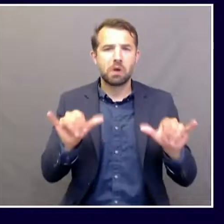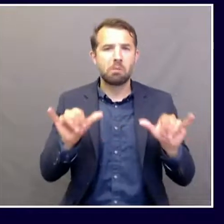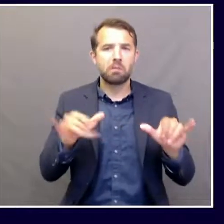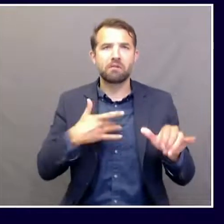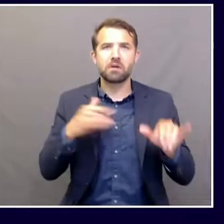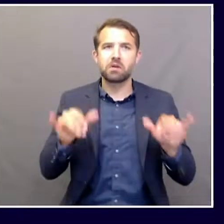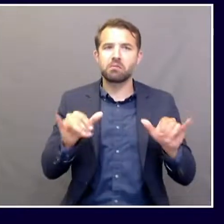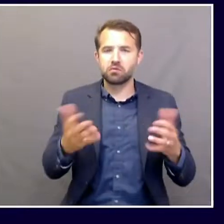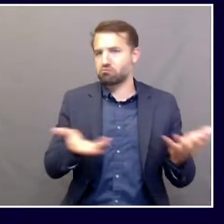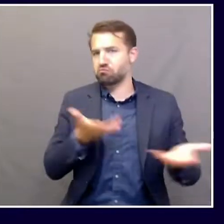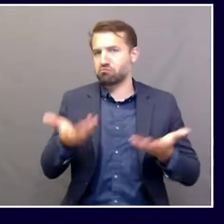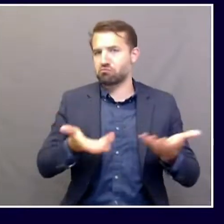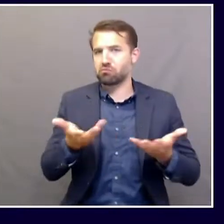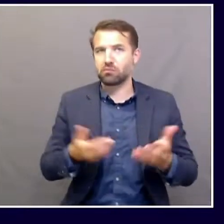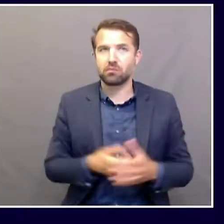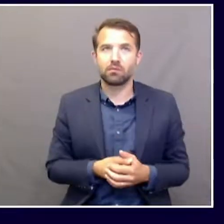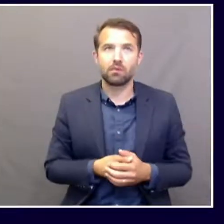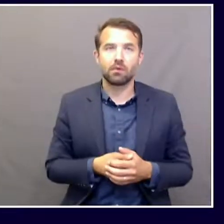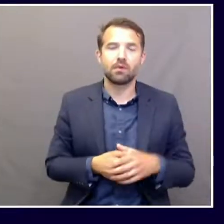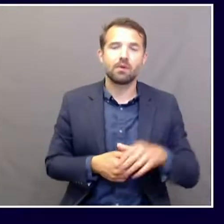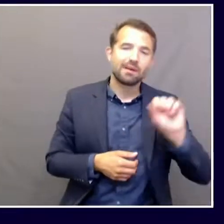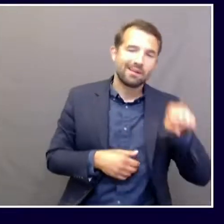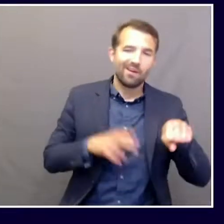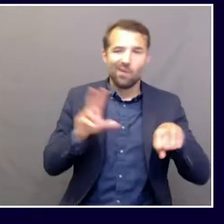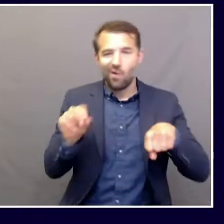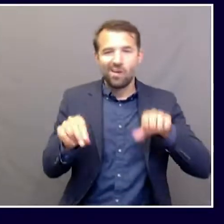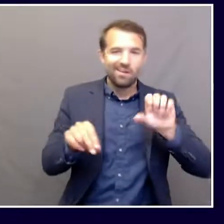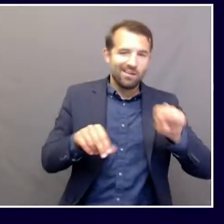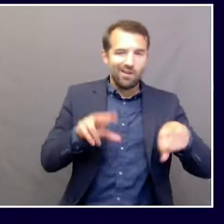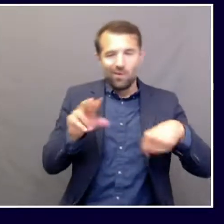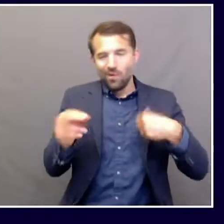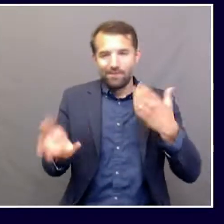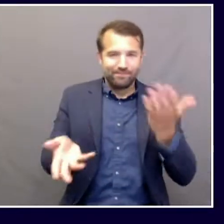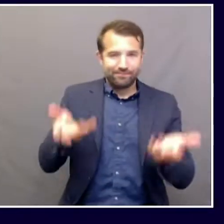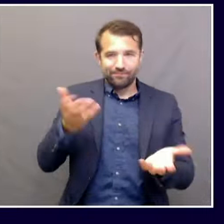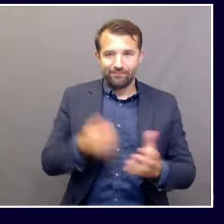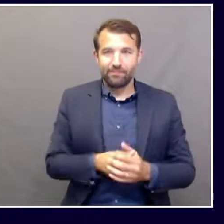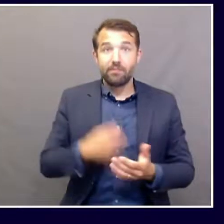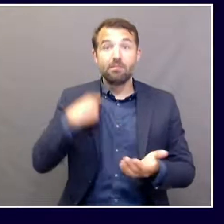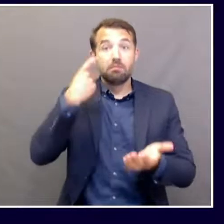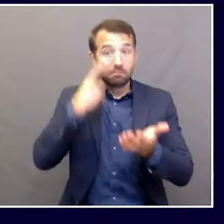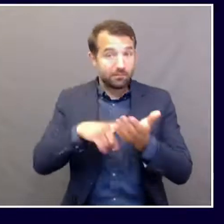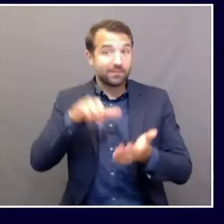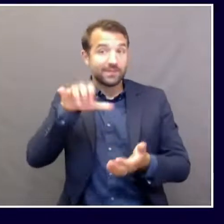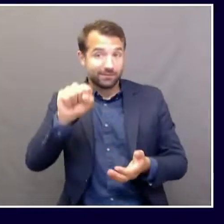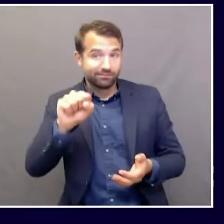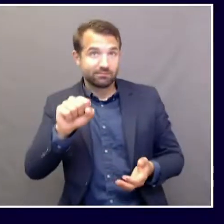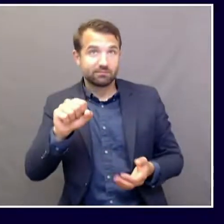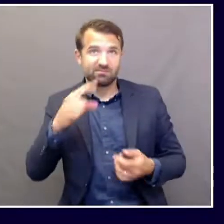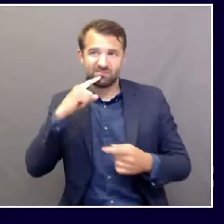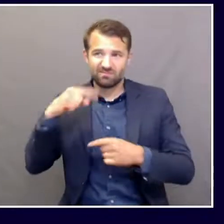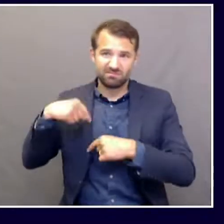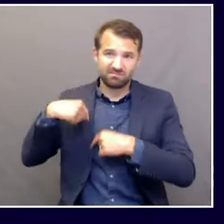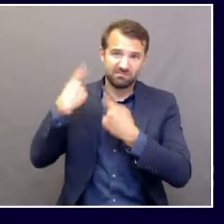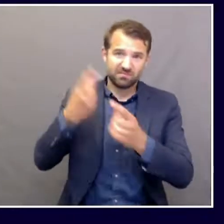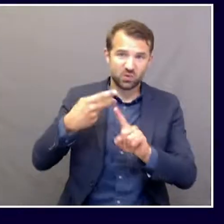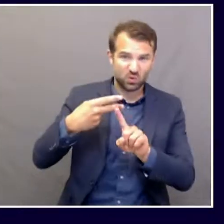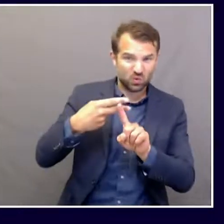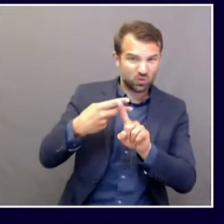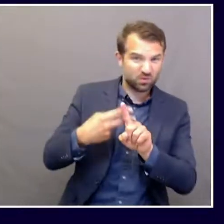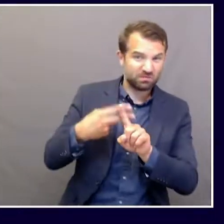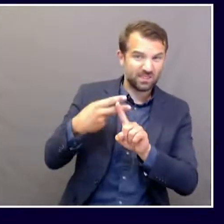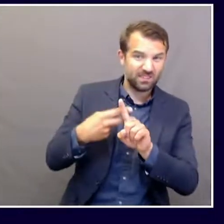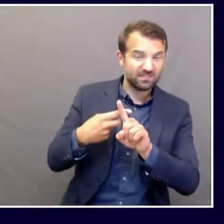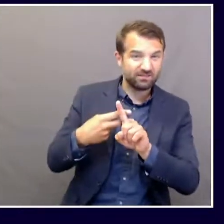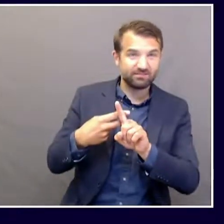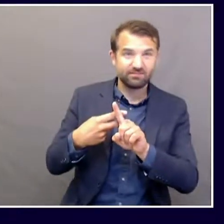Yes and no. So yes, we have seen that trend in the last, I'll say 2 months or so, and it's